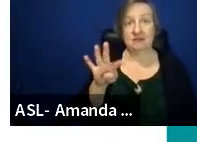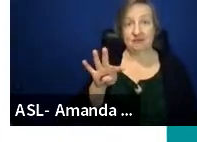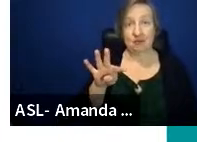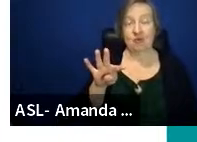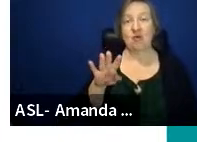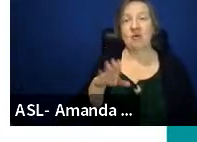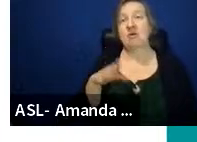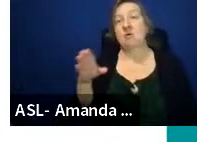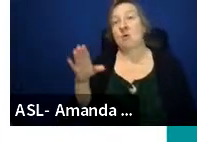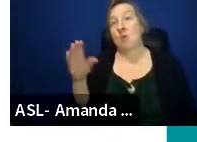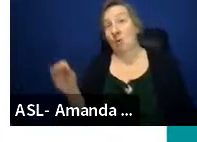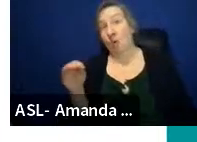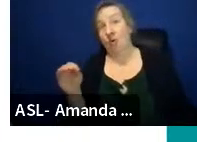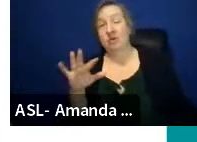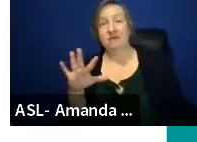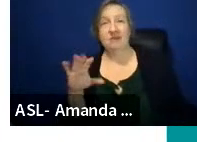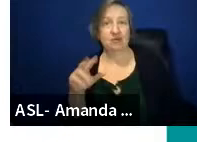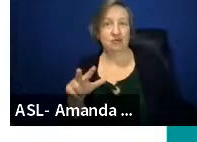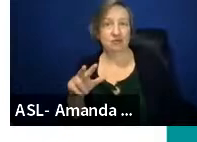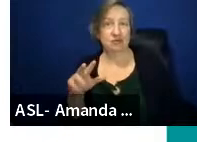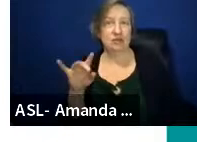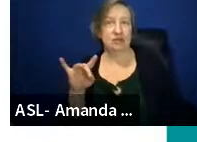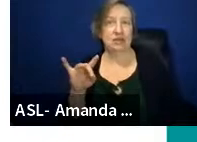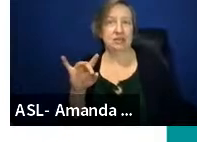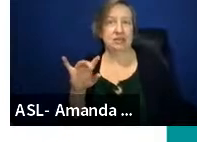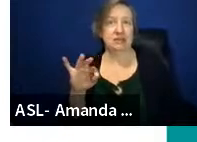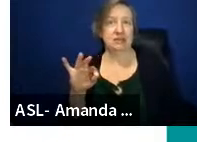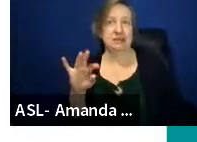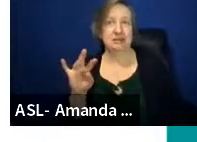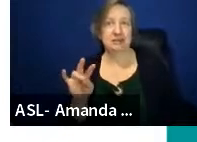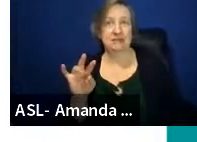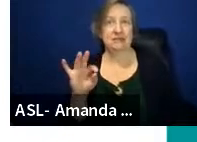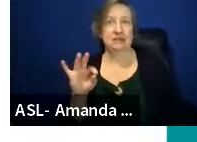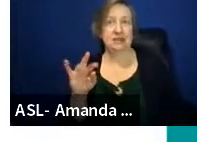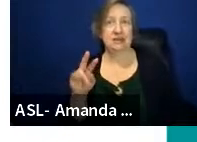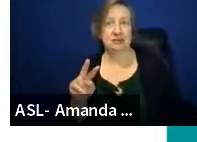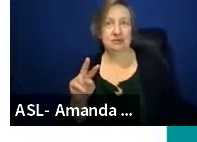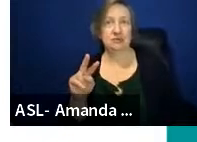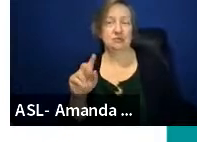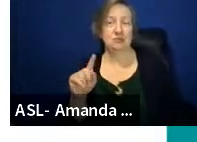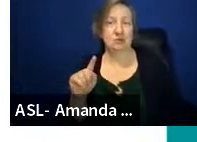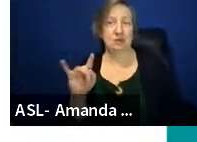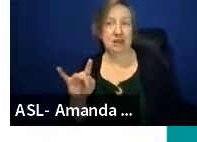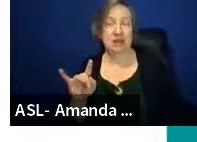503-897-9218 for our Oregonians, or our toll-free number, which is